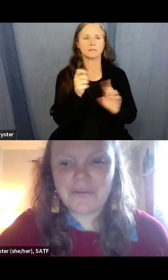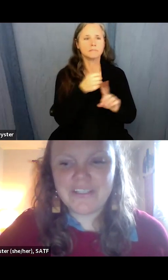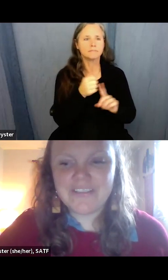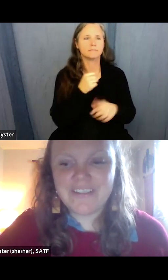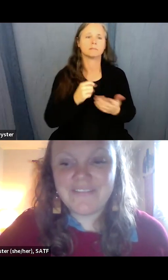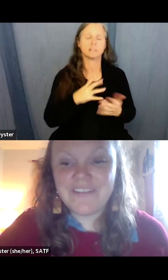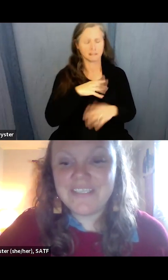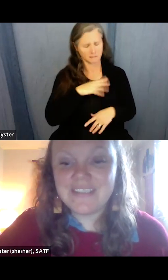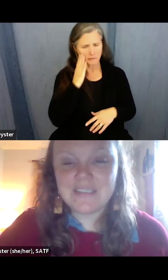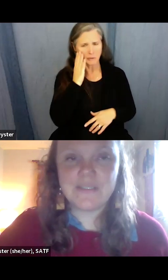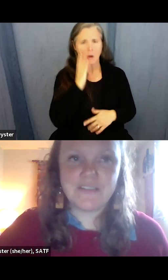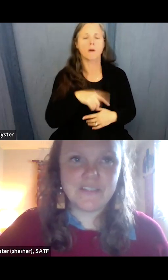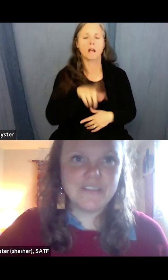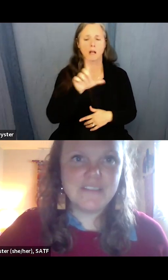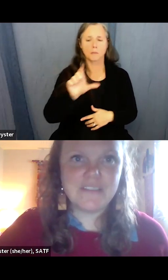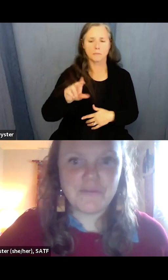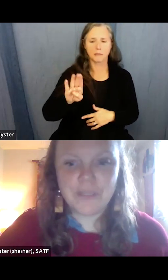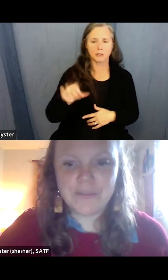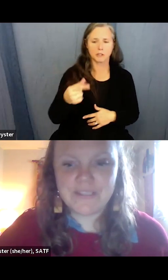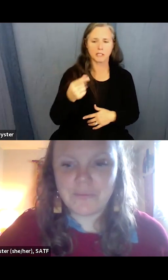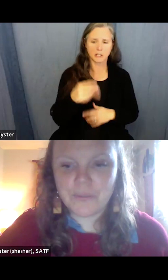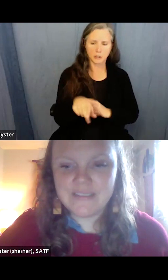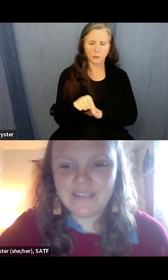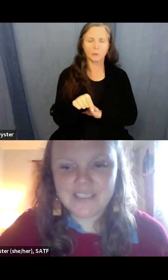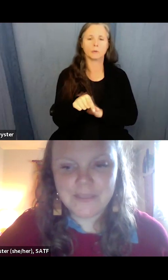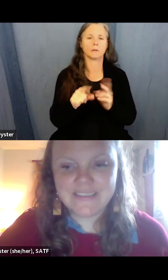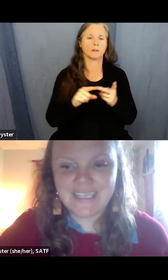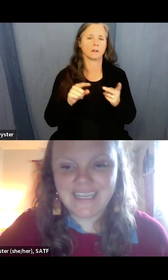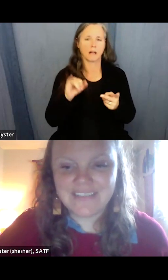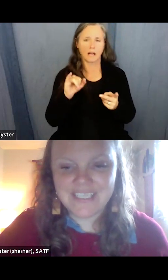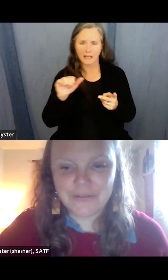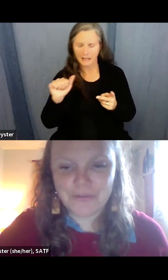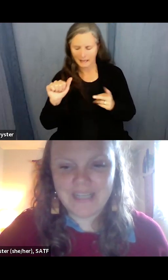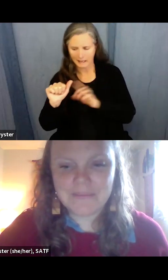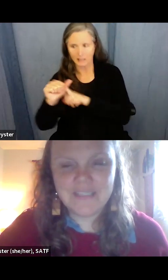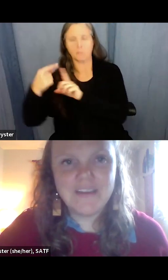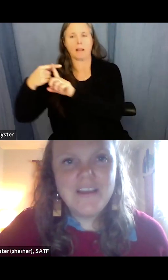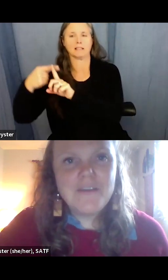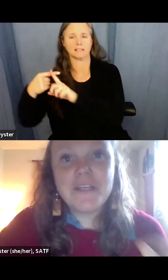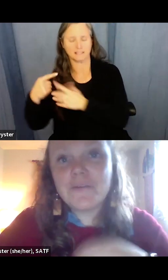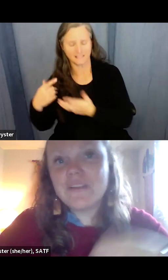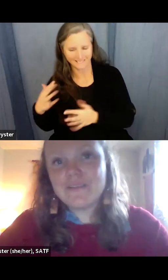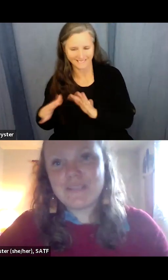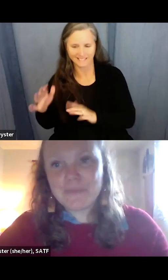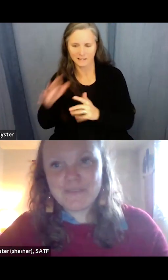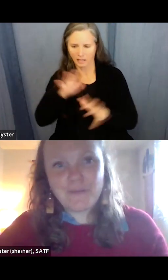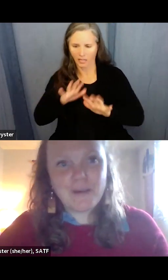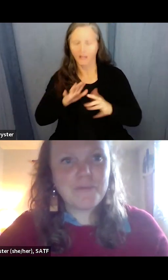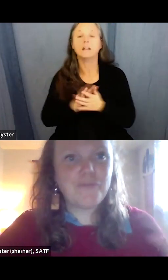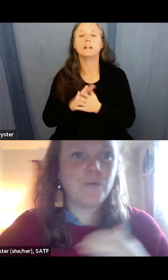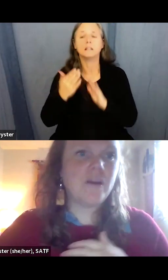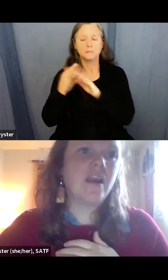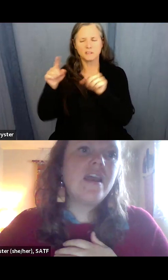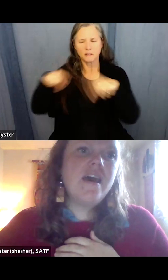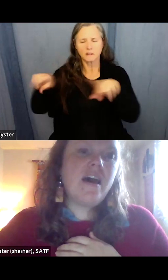and 12th graders found that 56% of girls and 40% of boys have experienced any kind of sexual harassment. We know that those numbers go